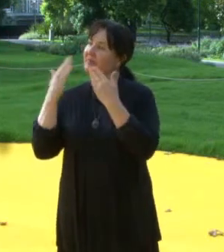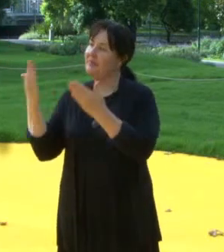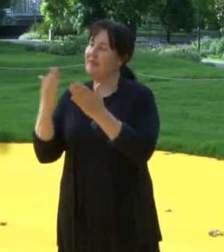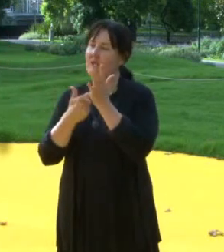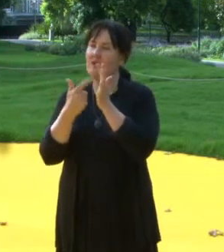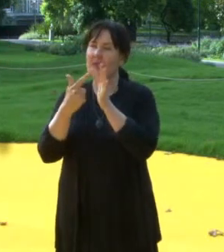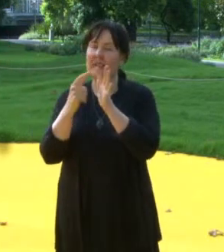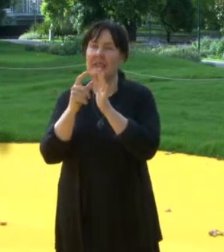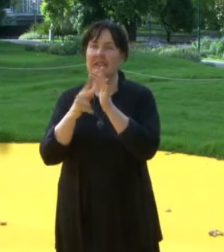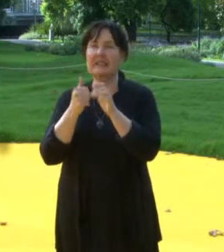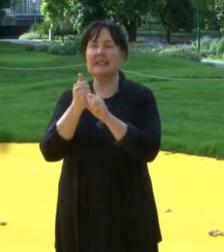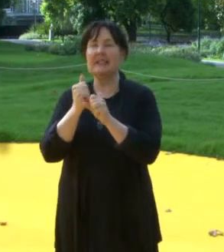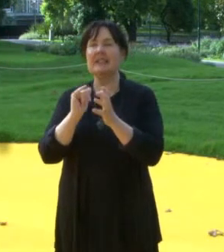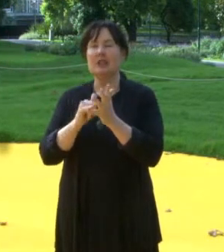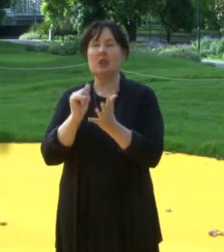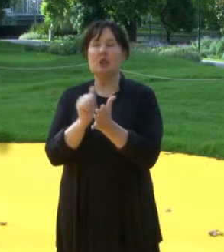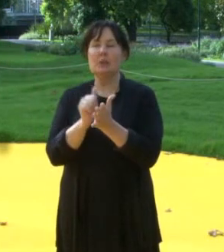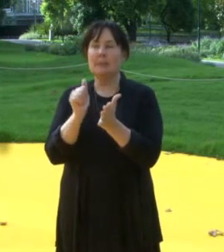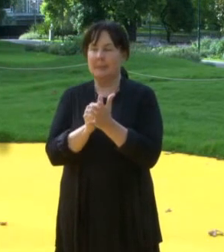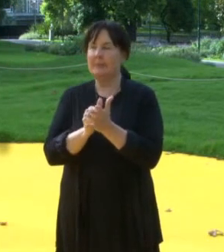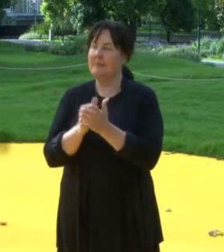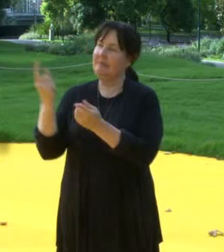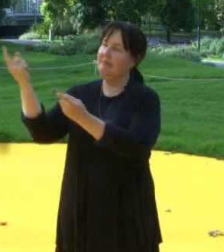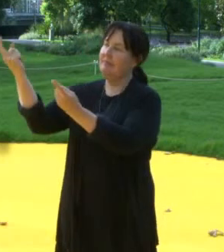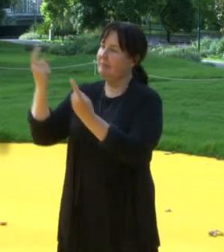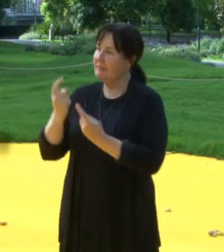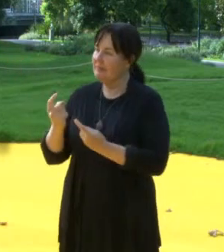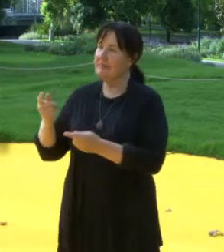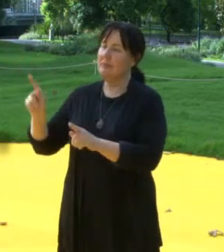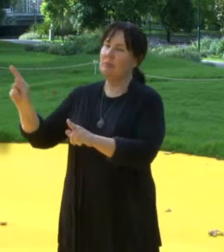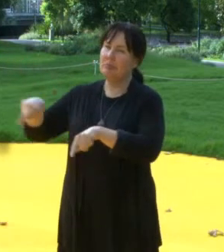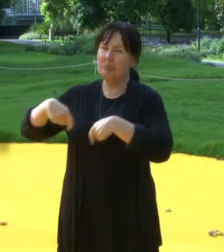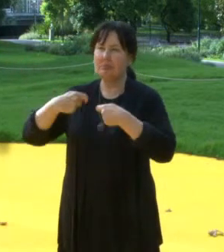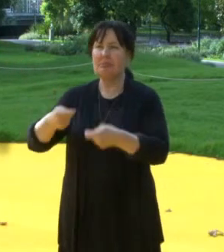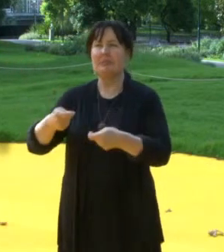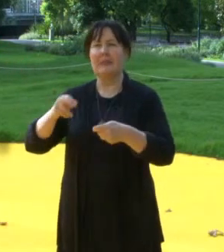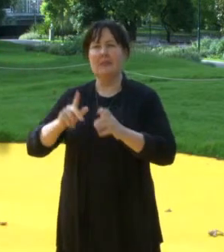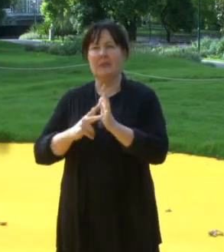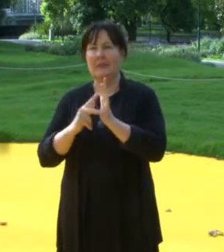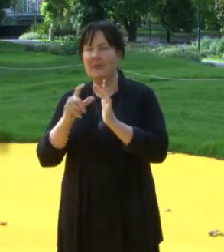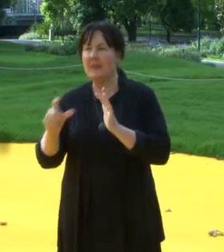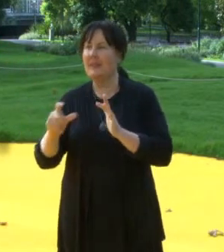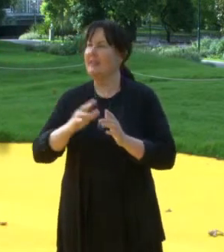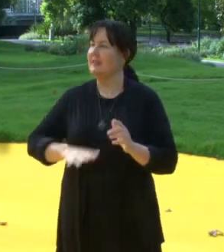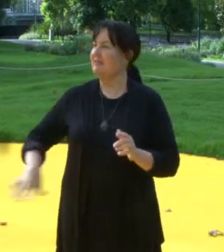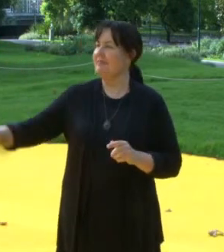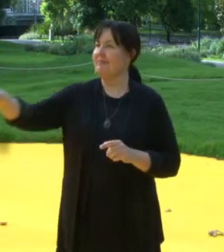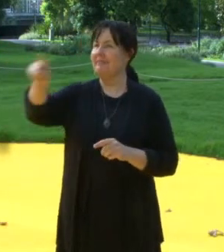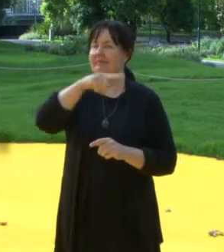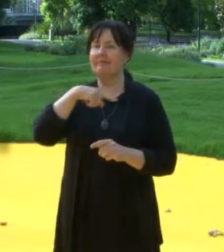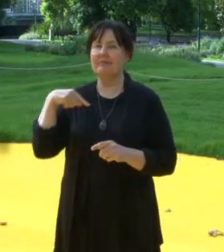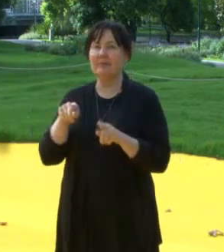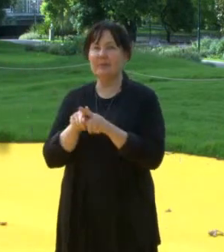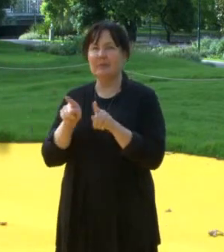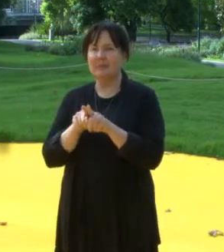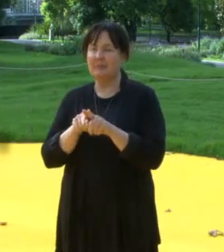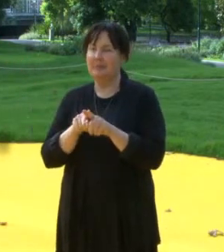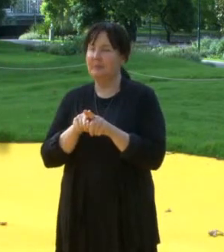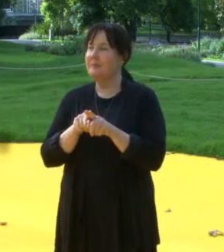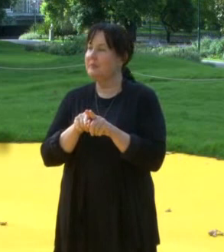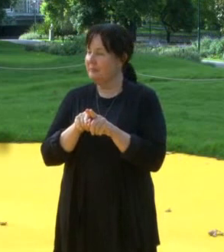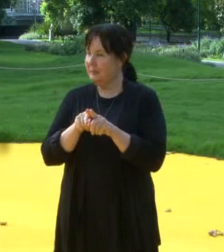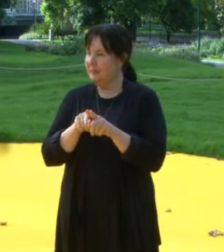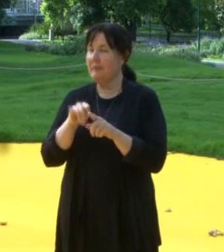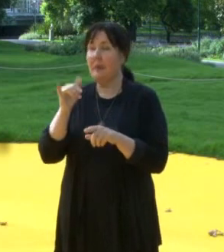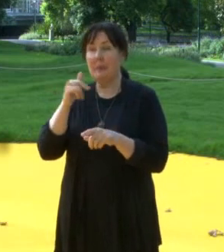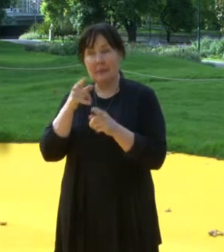Reading so much for being here. Thank you for all that you do for this state and for us, crew, all of us. You may even, if